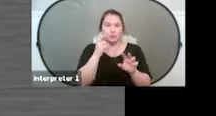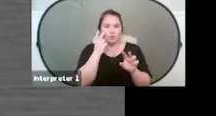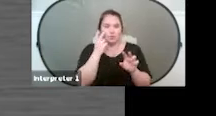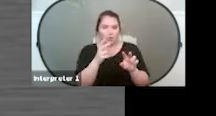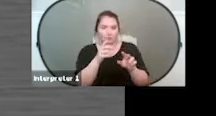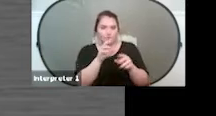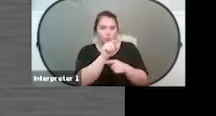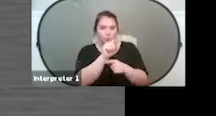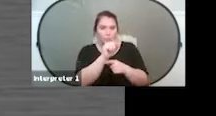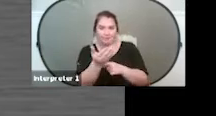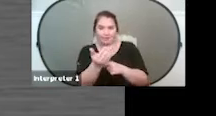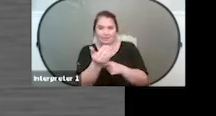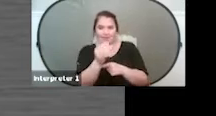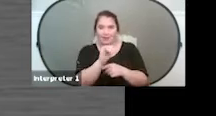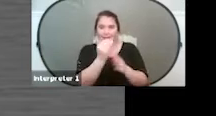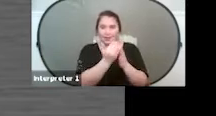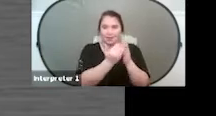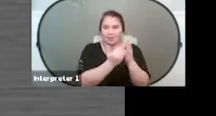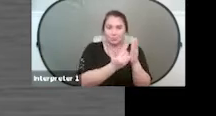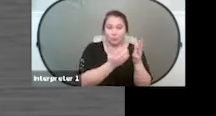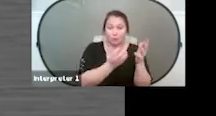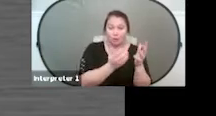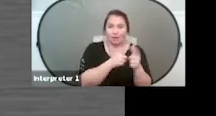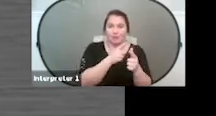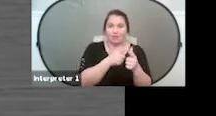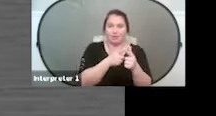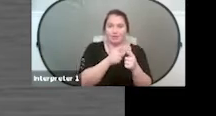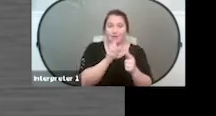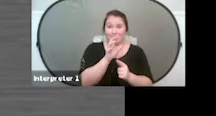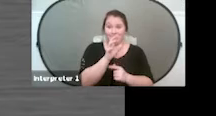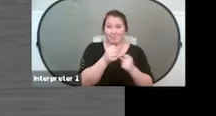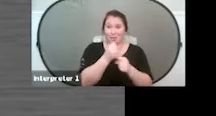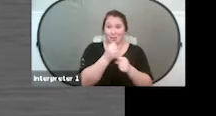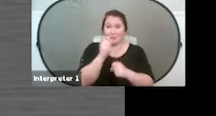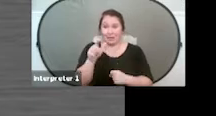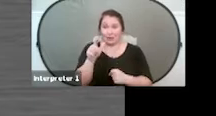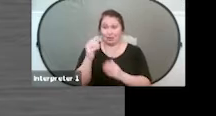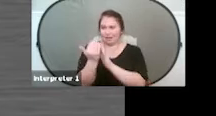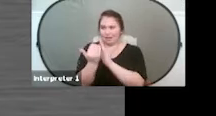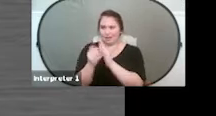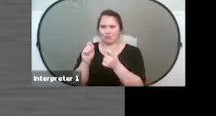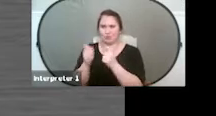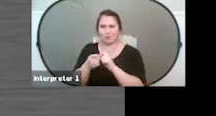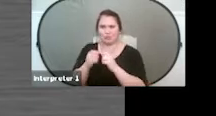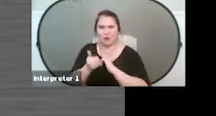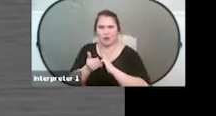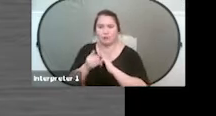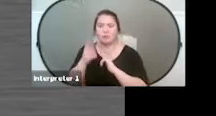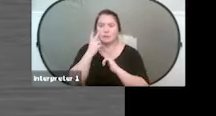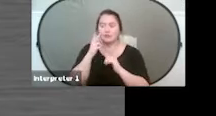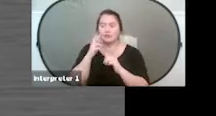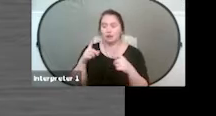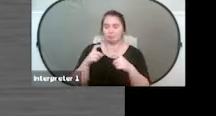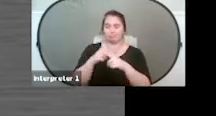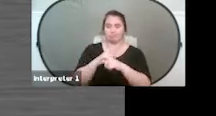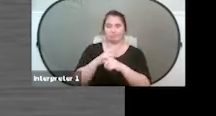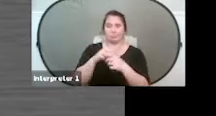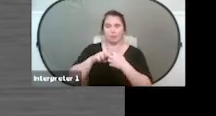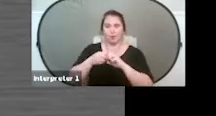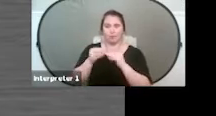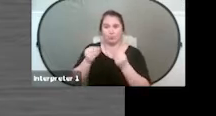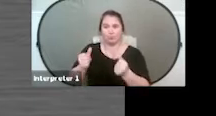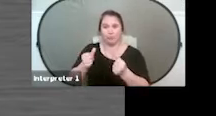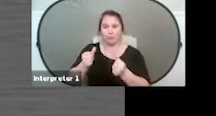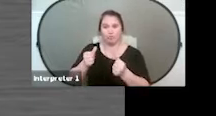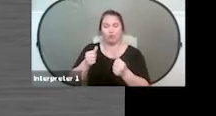and then how that list had changed in just 5 years. And so looking at complex problem solving, remember that was still on top,